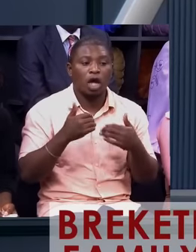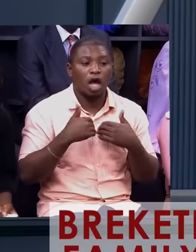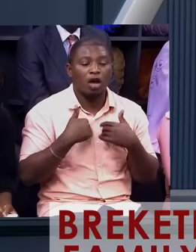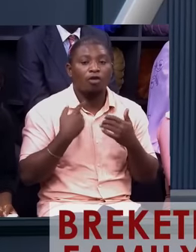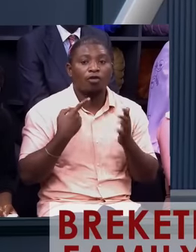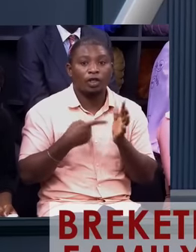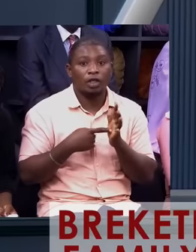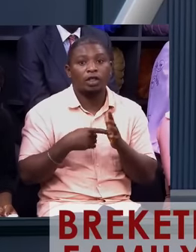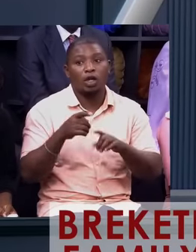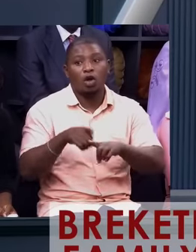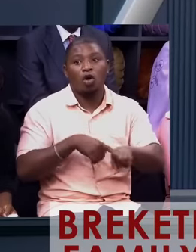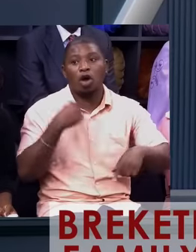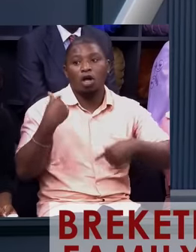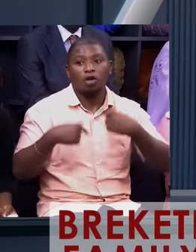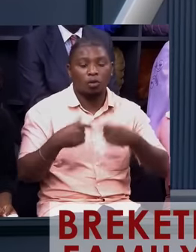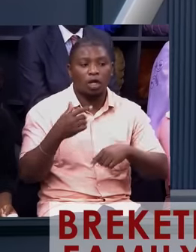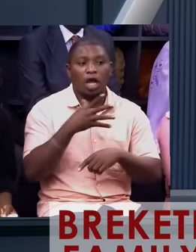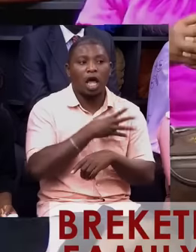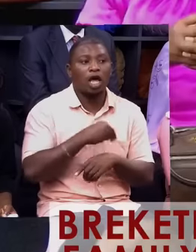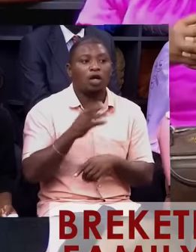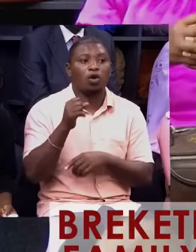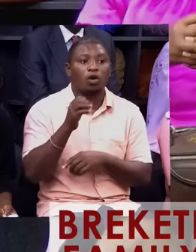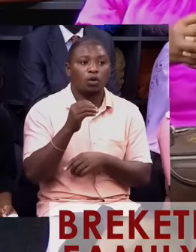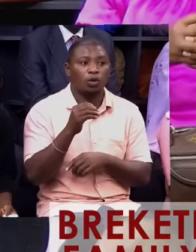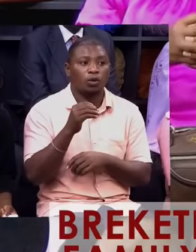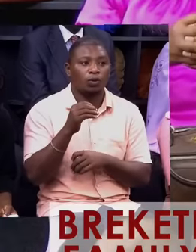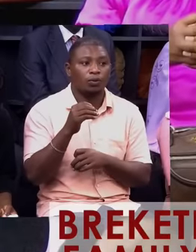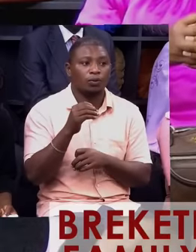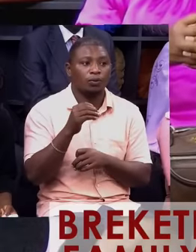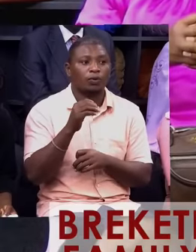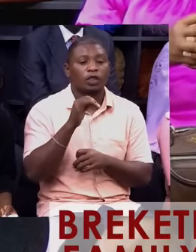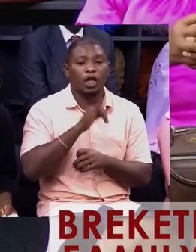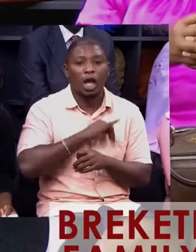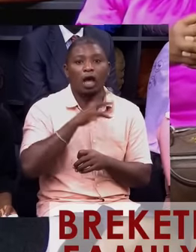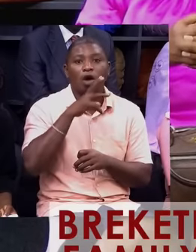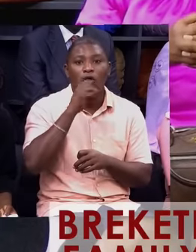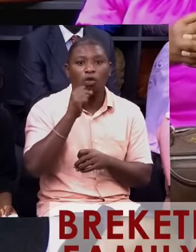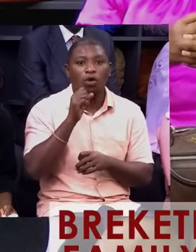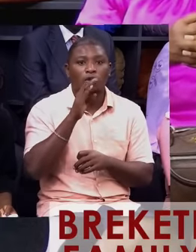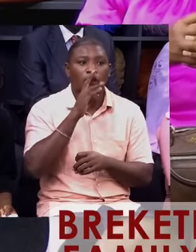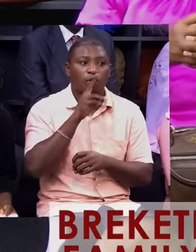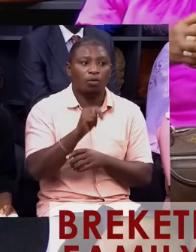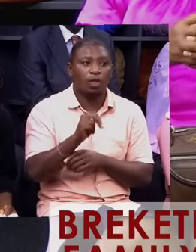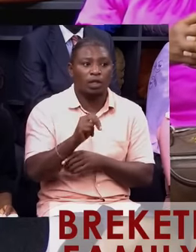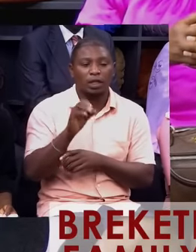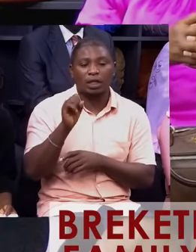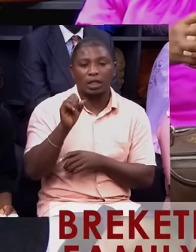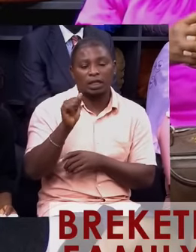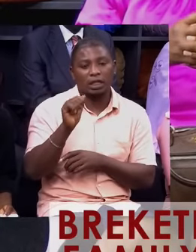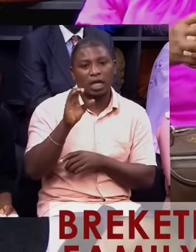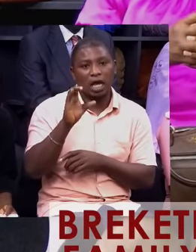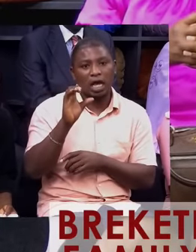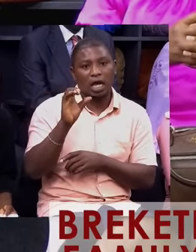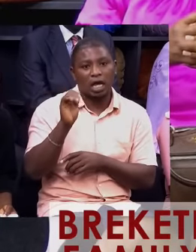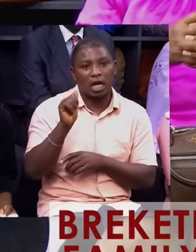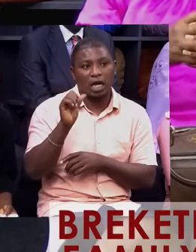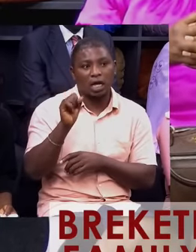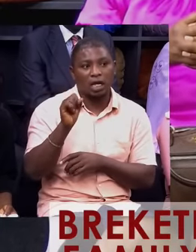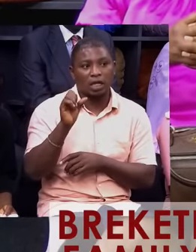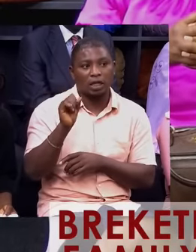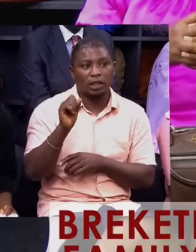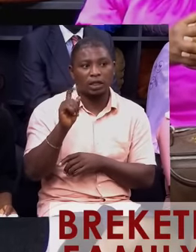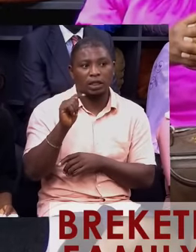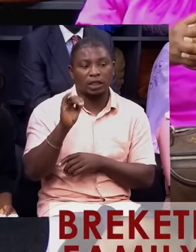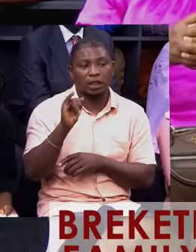conversations and also I was being sarcastic when I said Mr